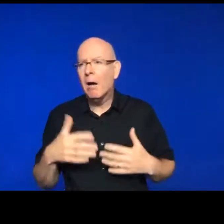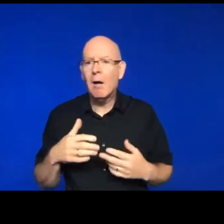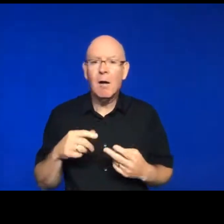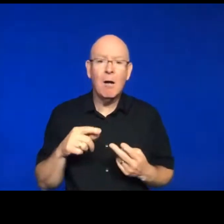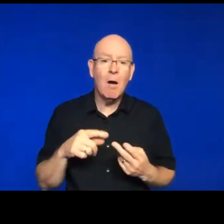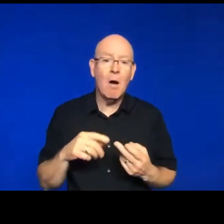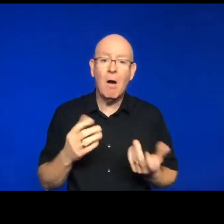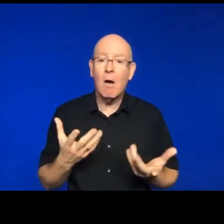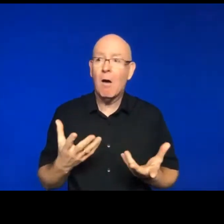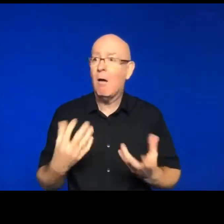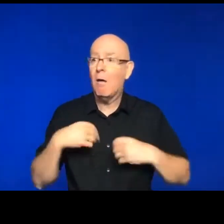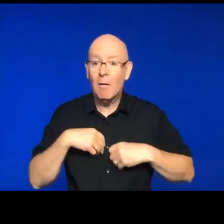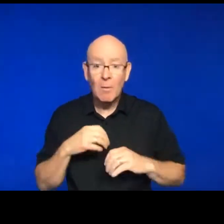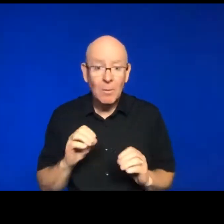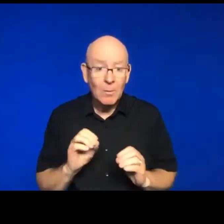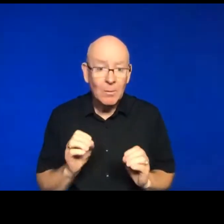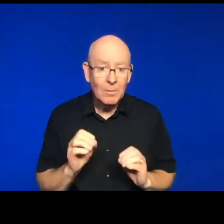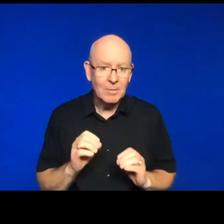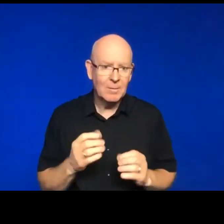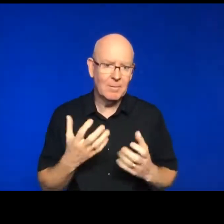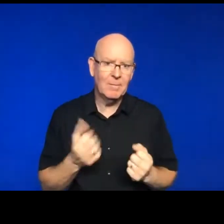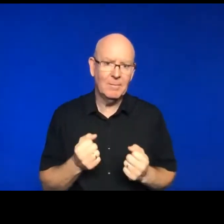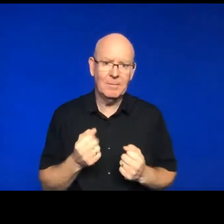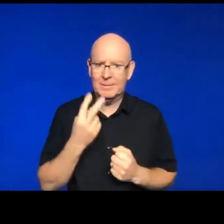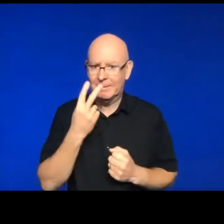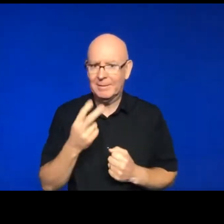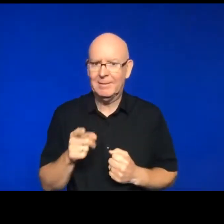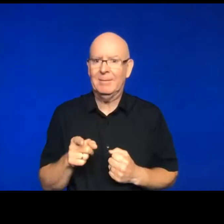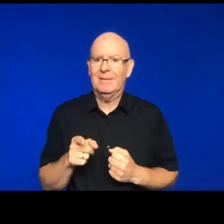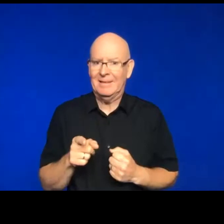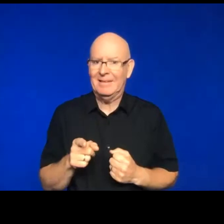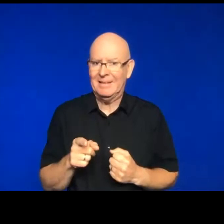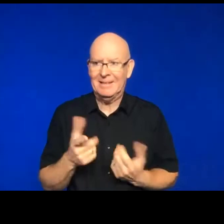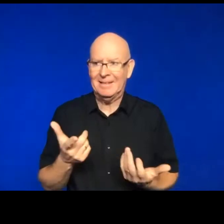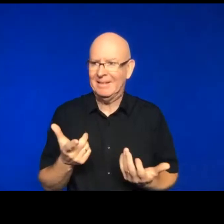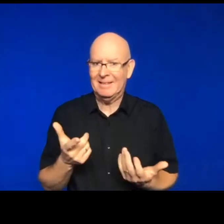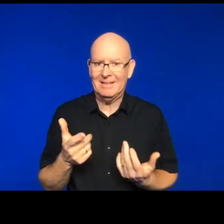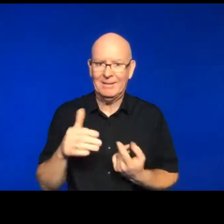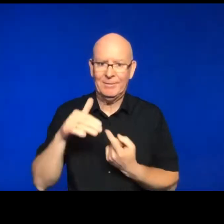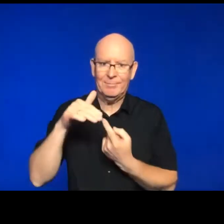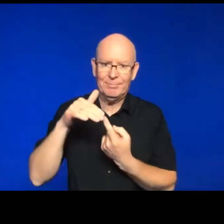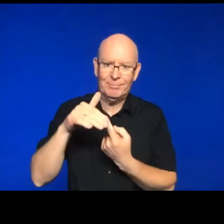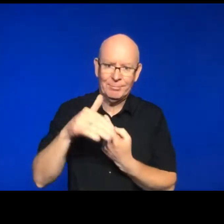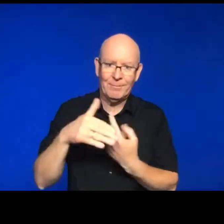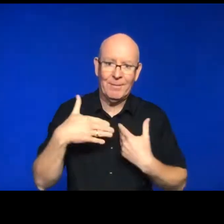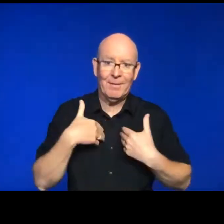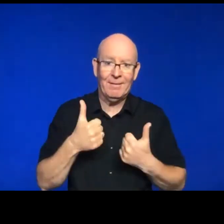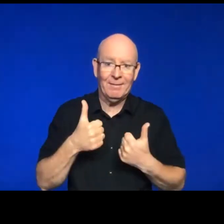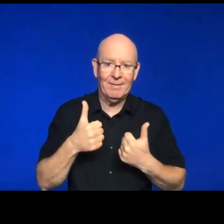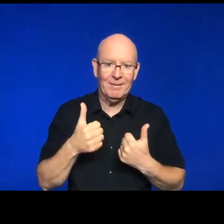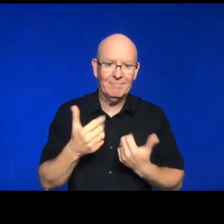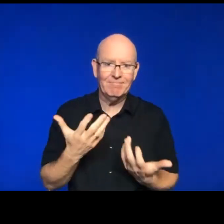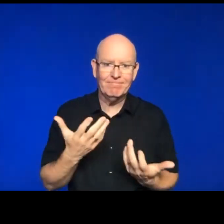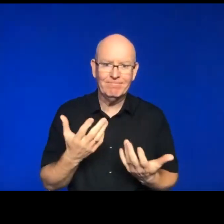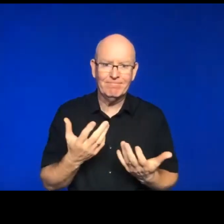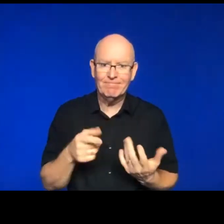place. One of these public health measures that has been put in place, and it was necessary in many cases in